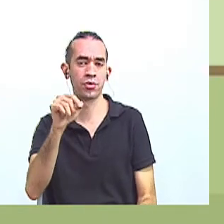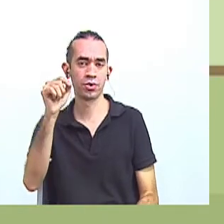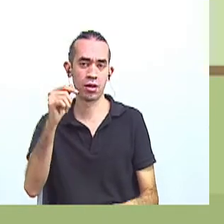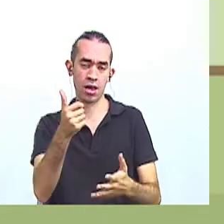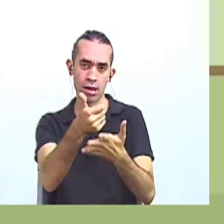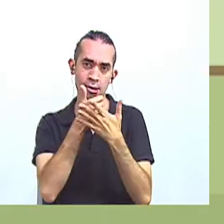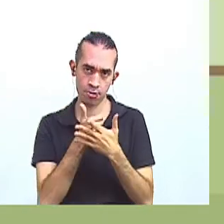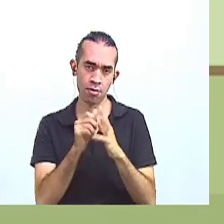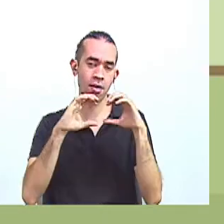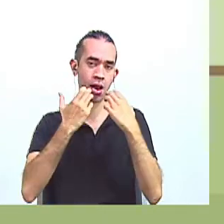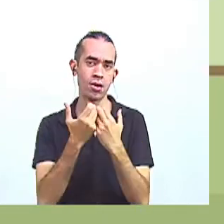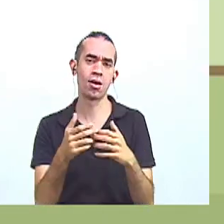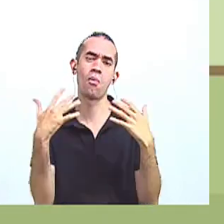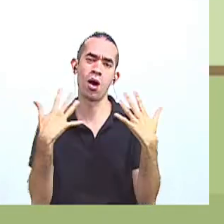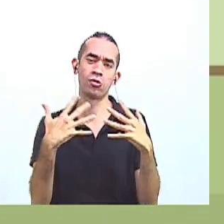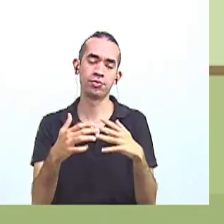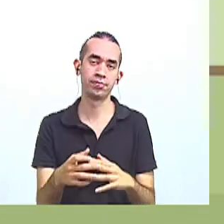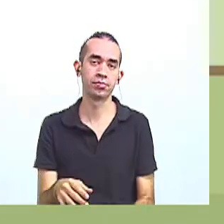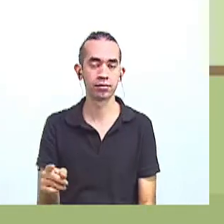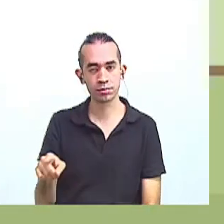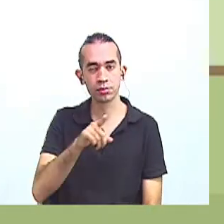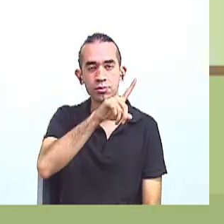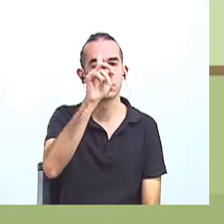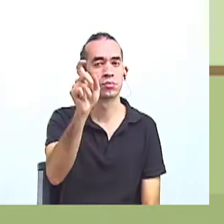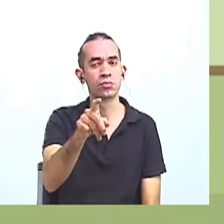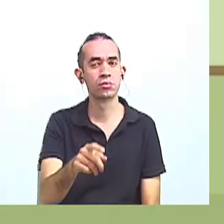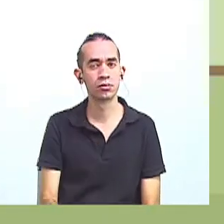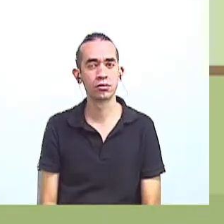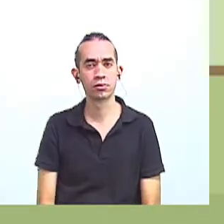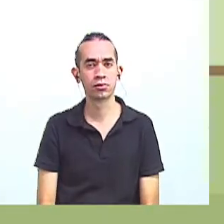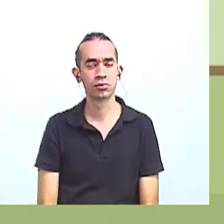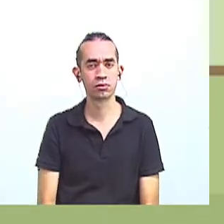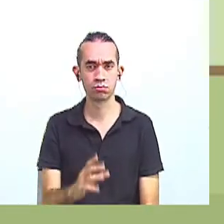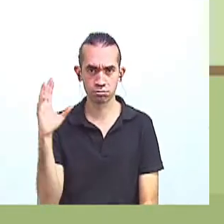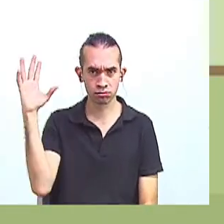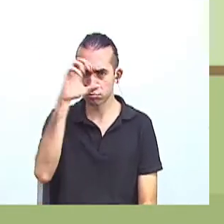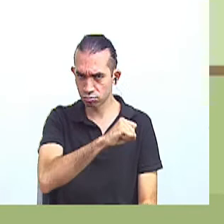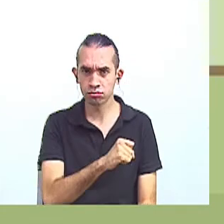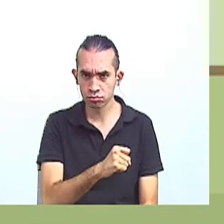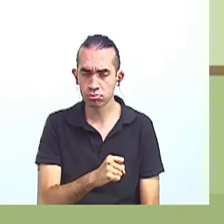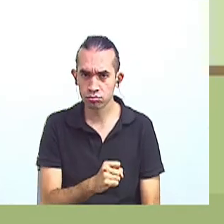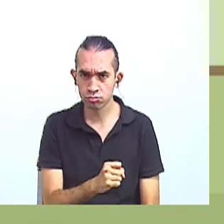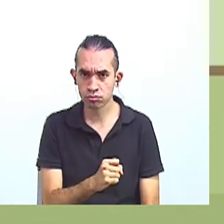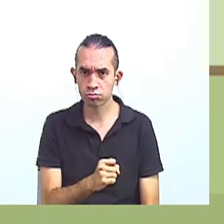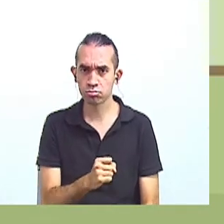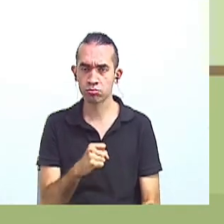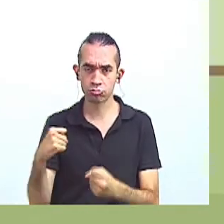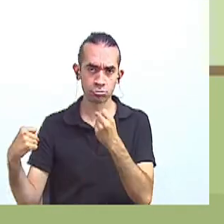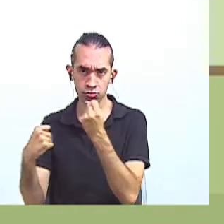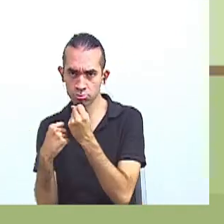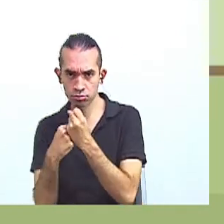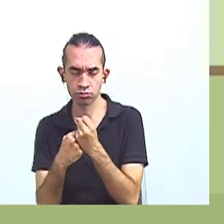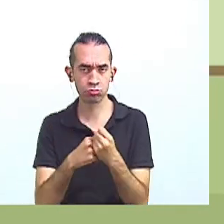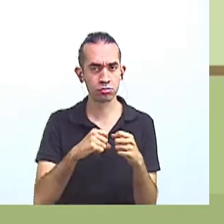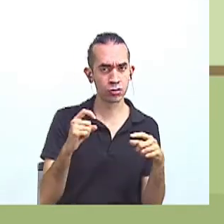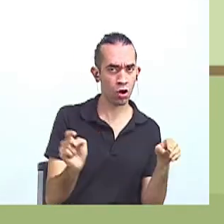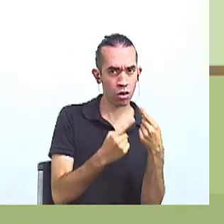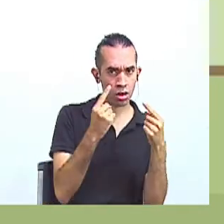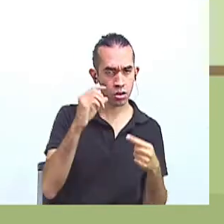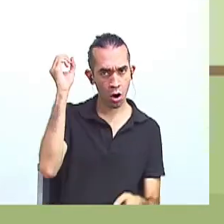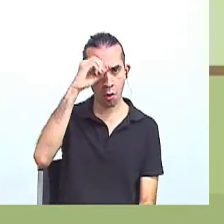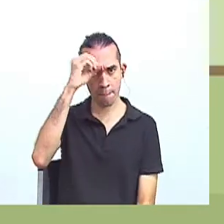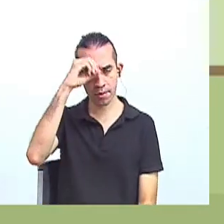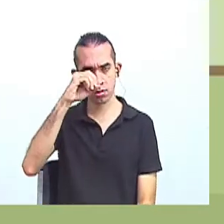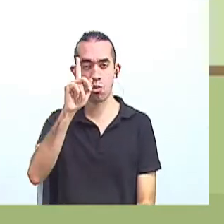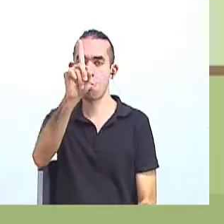It was very nice. Now my question is, did you notice how he talked about the pros and the cons and the opinions? He used